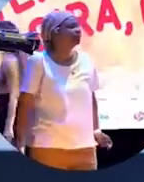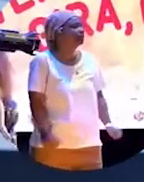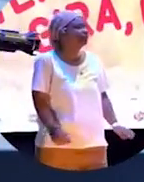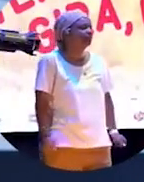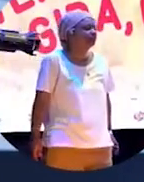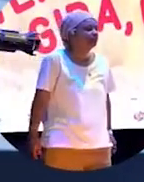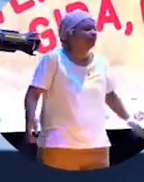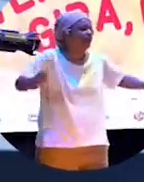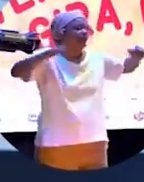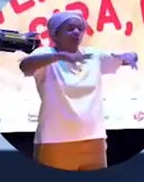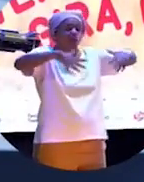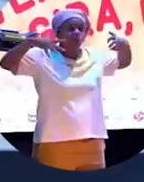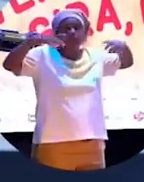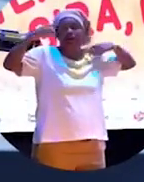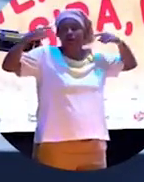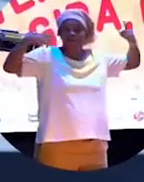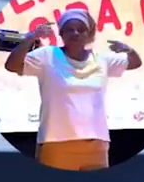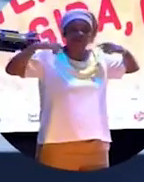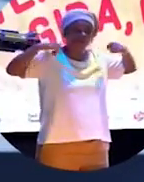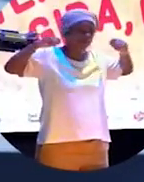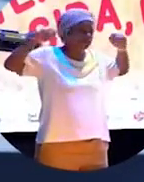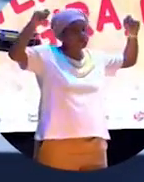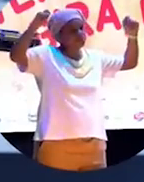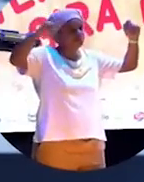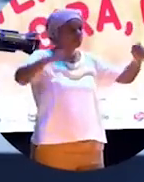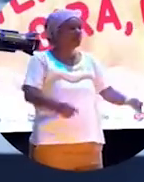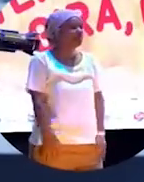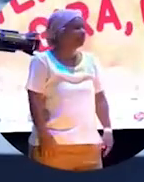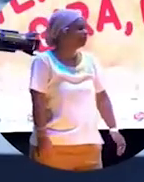meu! O público vai à loucura!